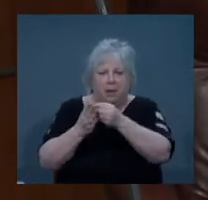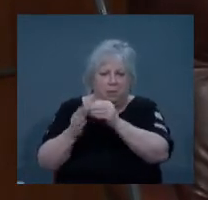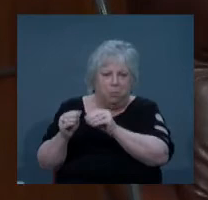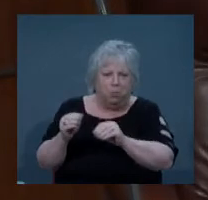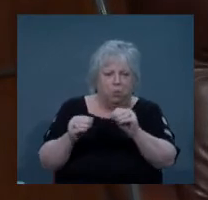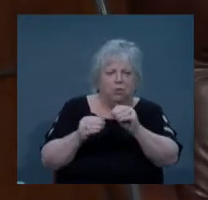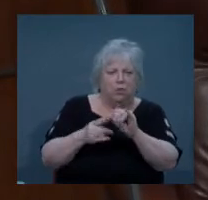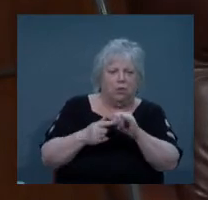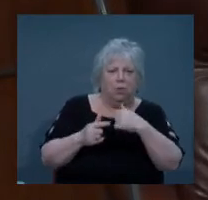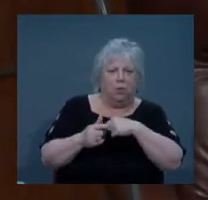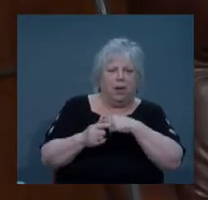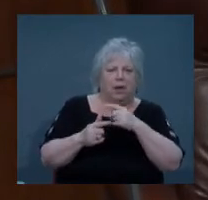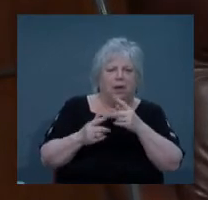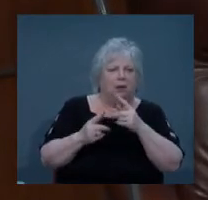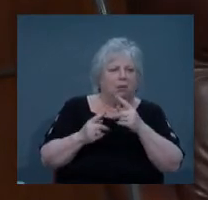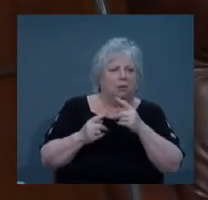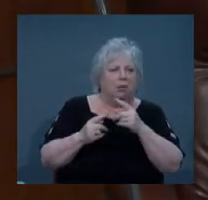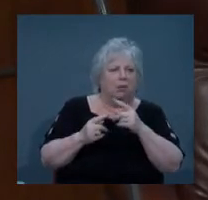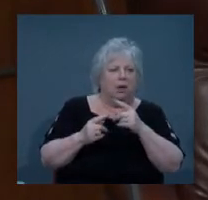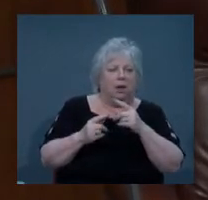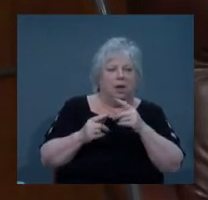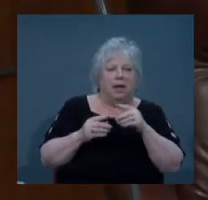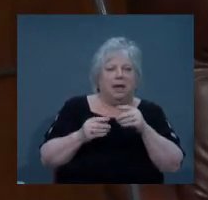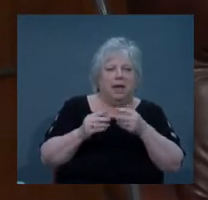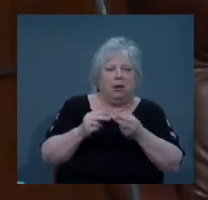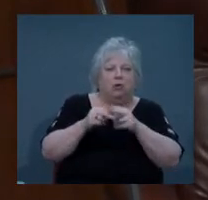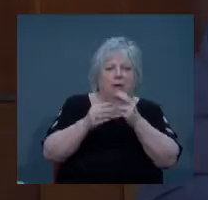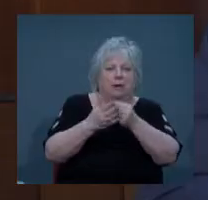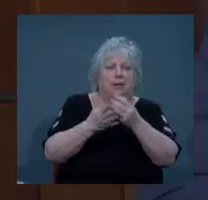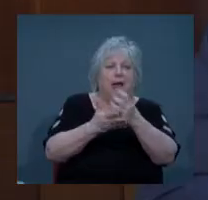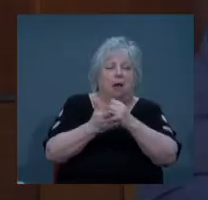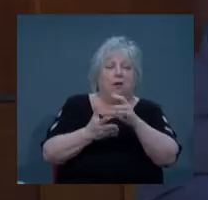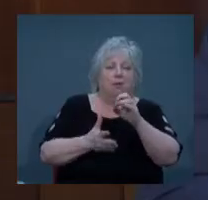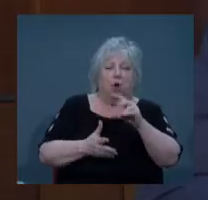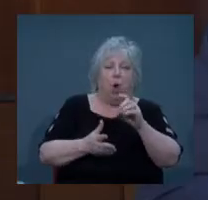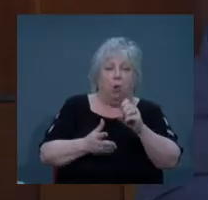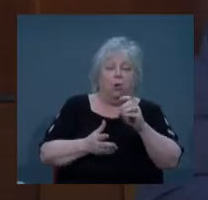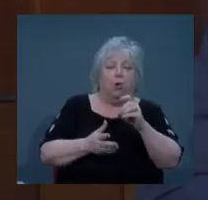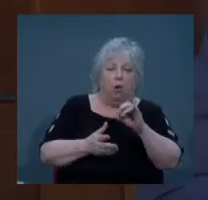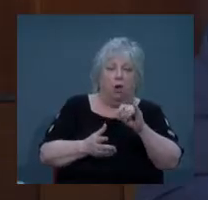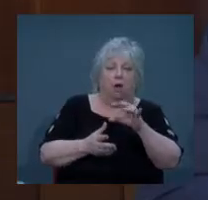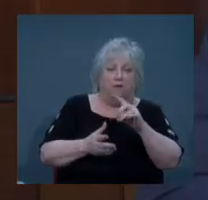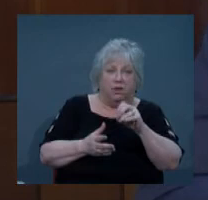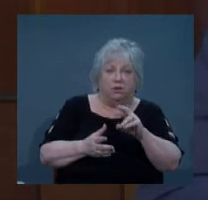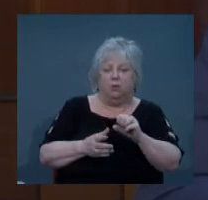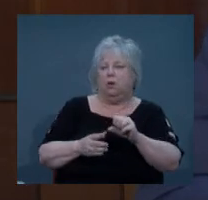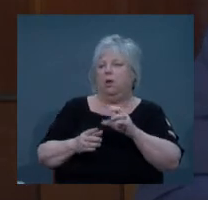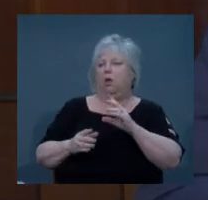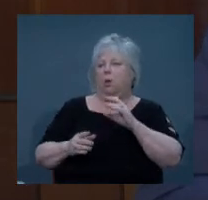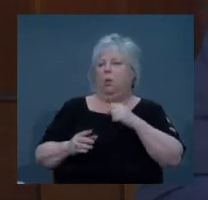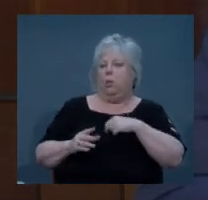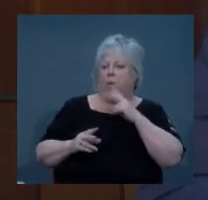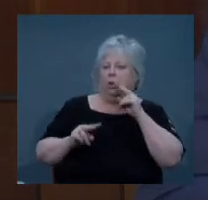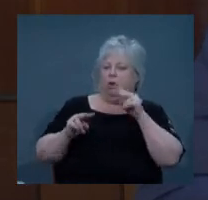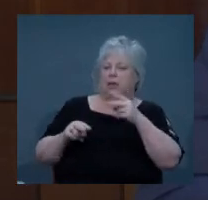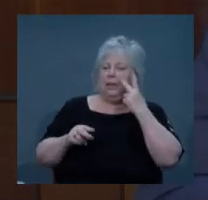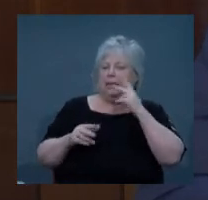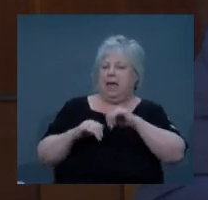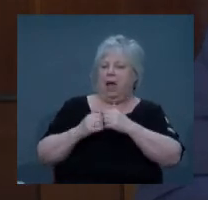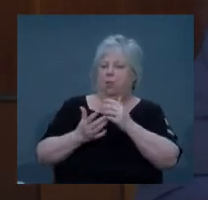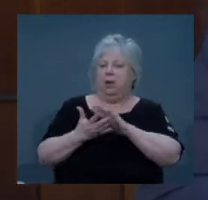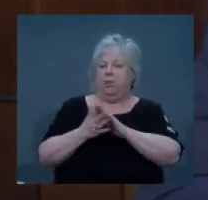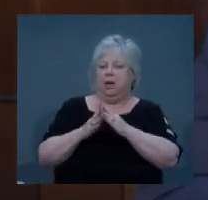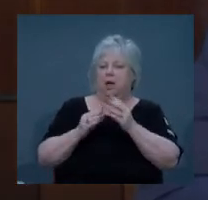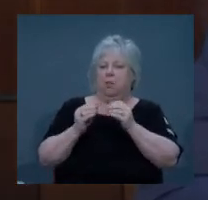we can raise We can- the salary of the code officers? Well, I can't say that we will look at that. We'll look at how do we address and be more effective